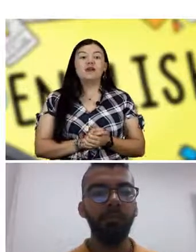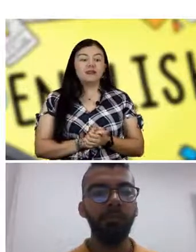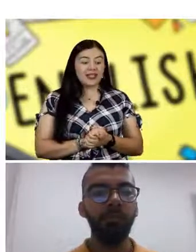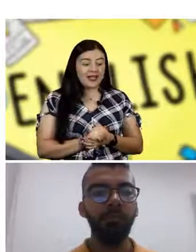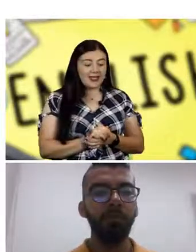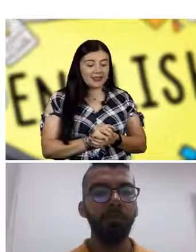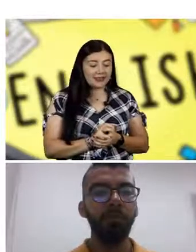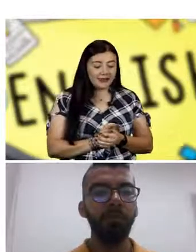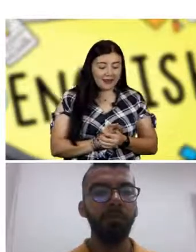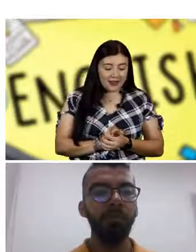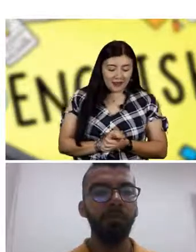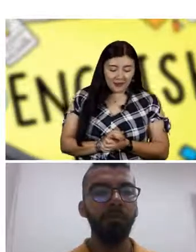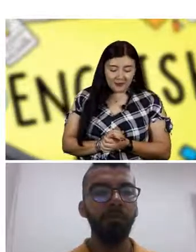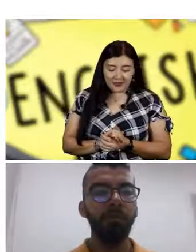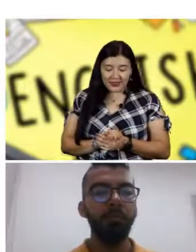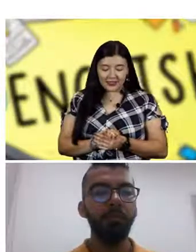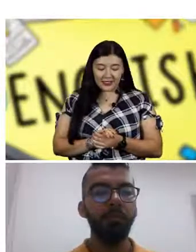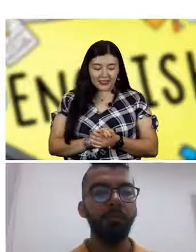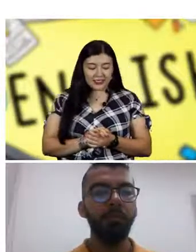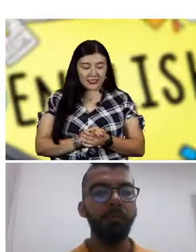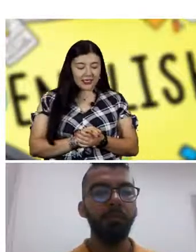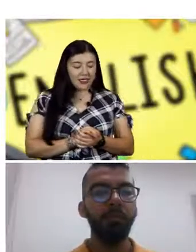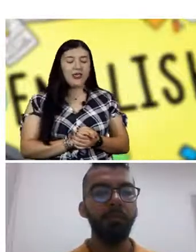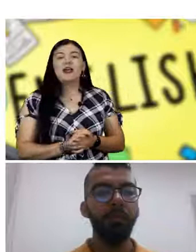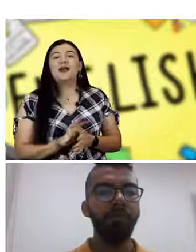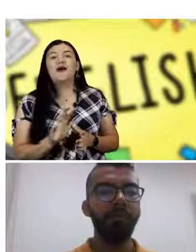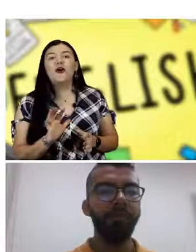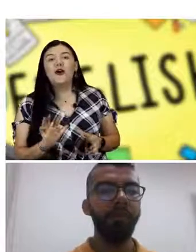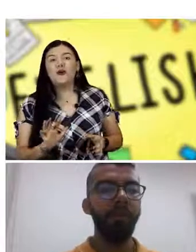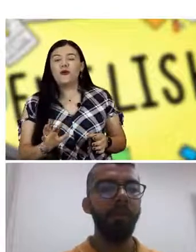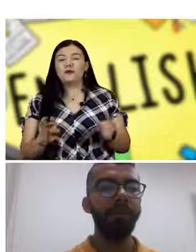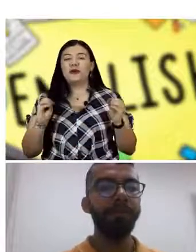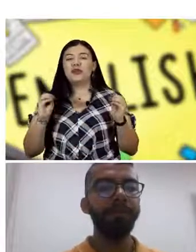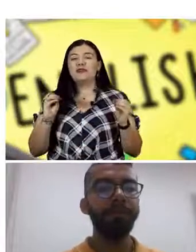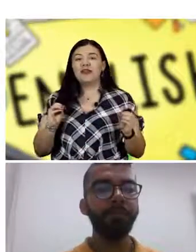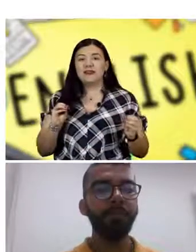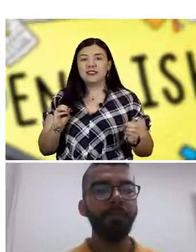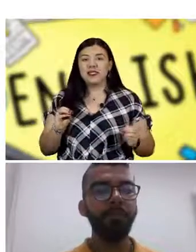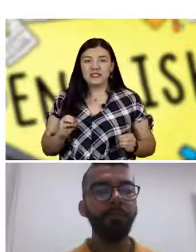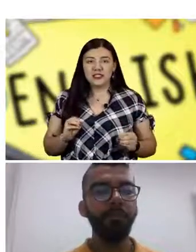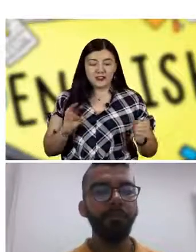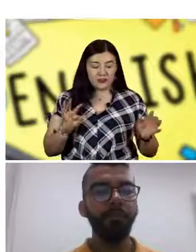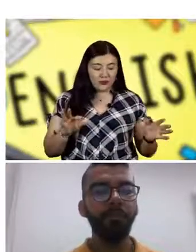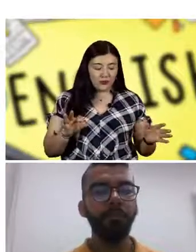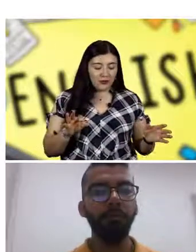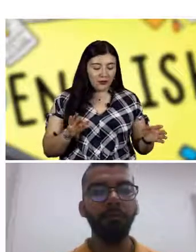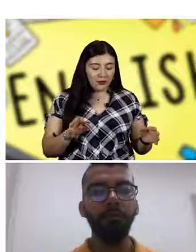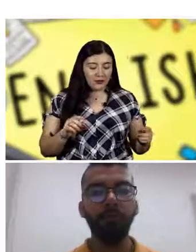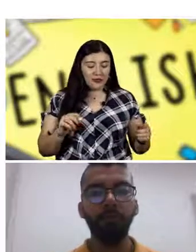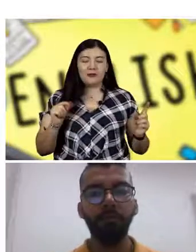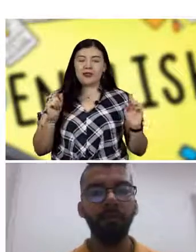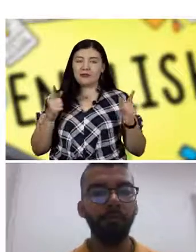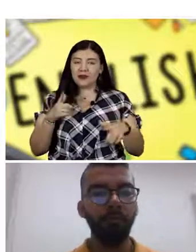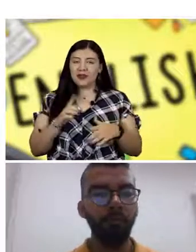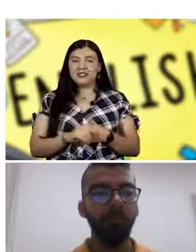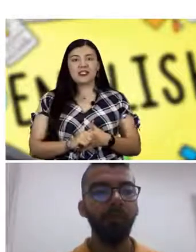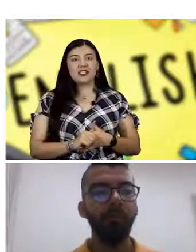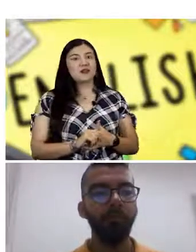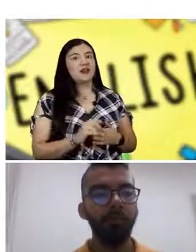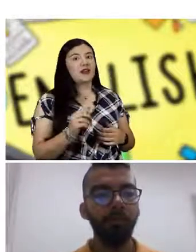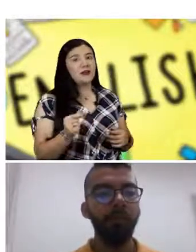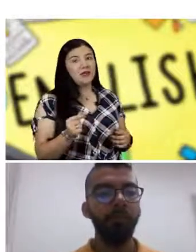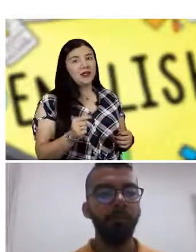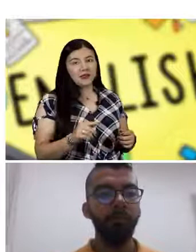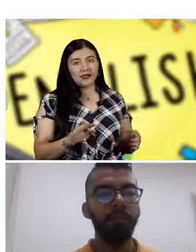nos vamos a la actividad de práctica. Así que, ojo, pendientes allí de su dibujo para que puedan